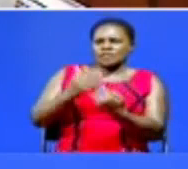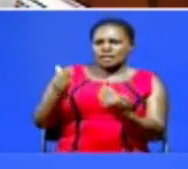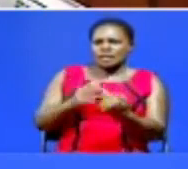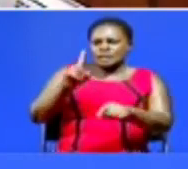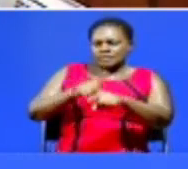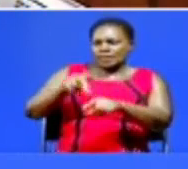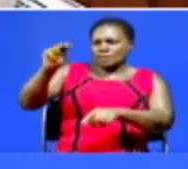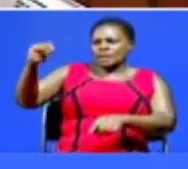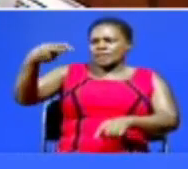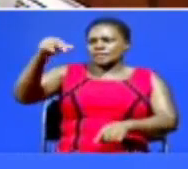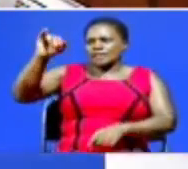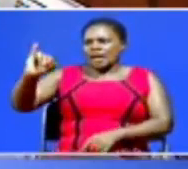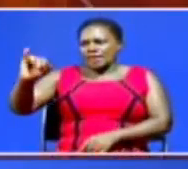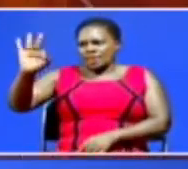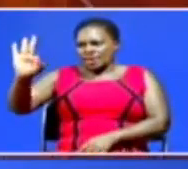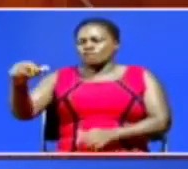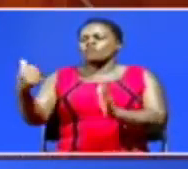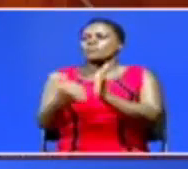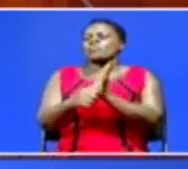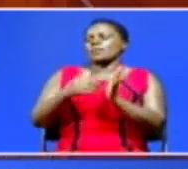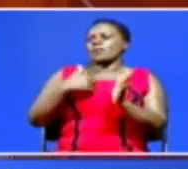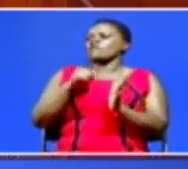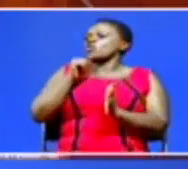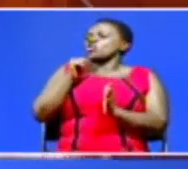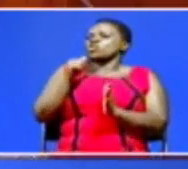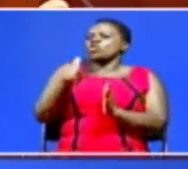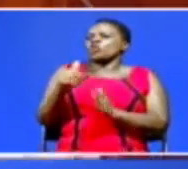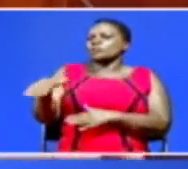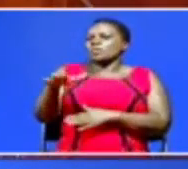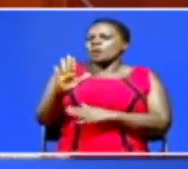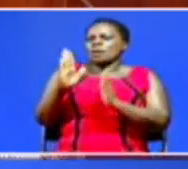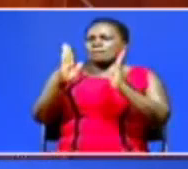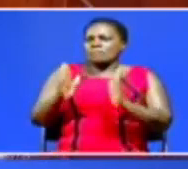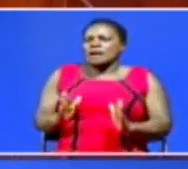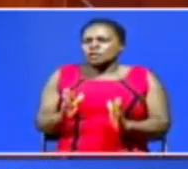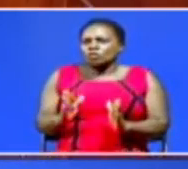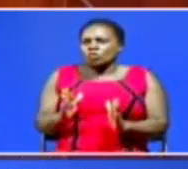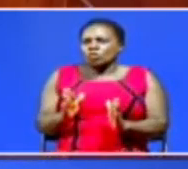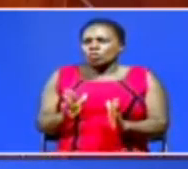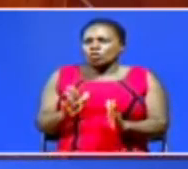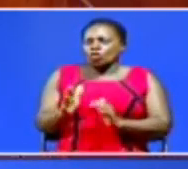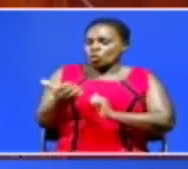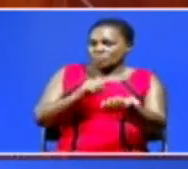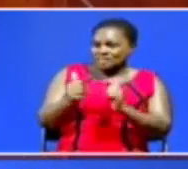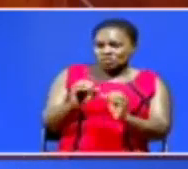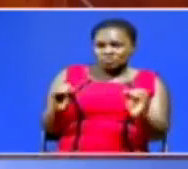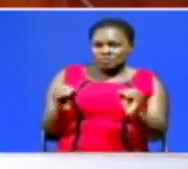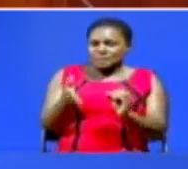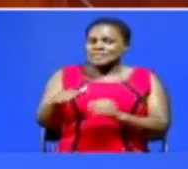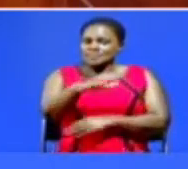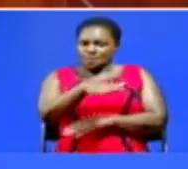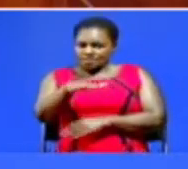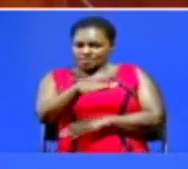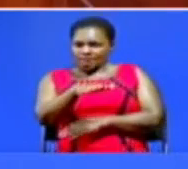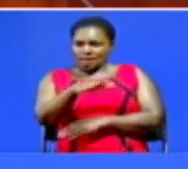care when NHIF is in crisis? This is not a place where one goes to win a popularity contest. This is a place